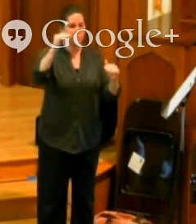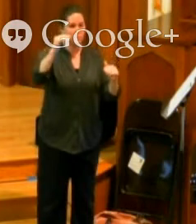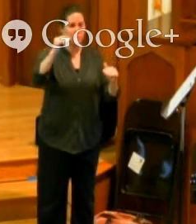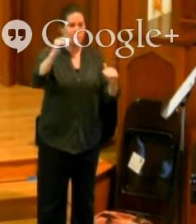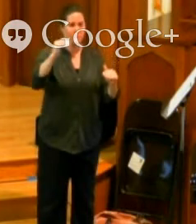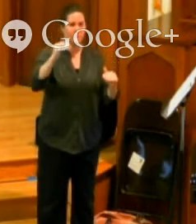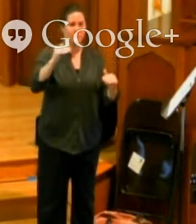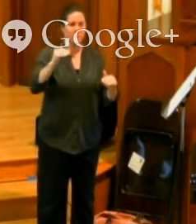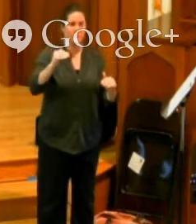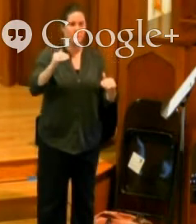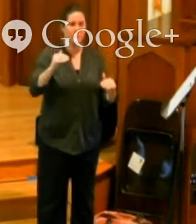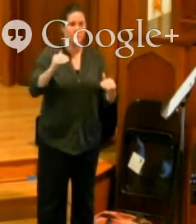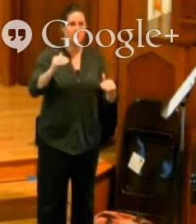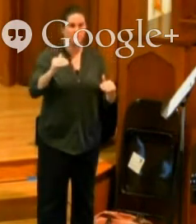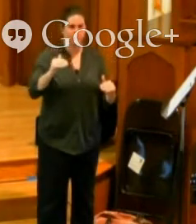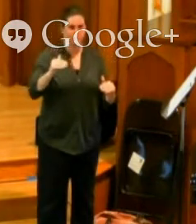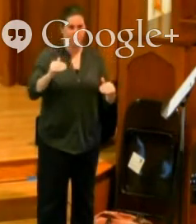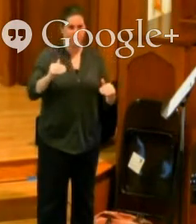in Christ